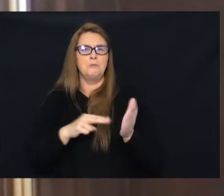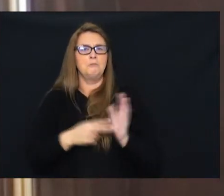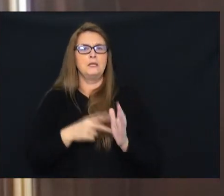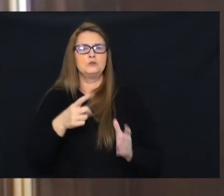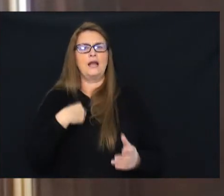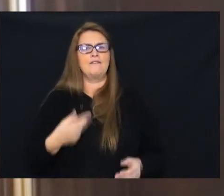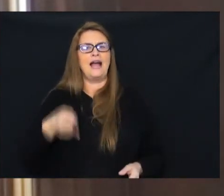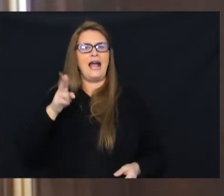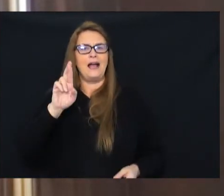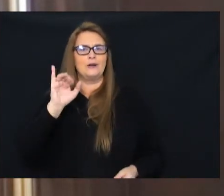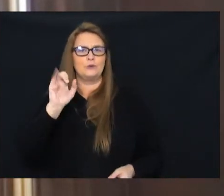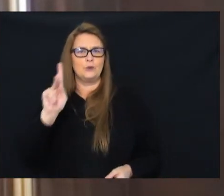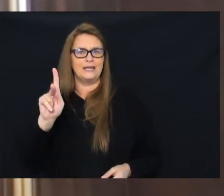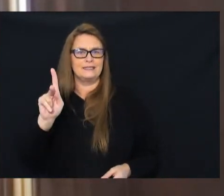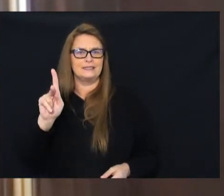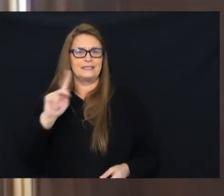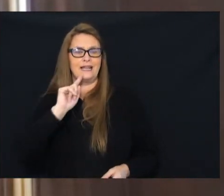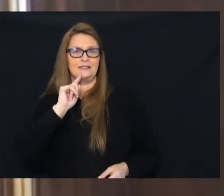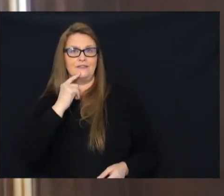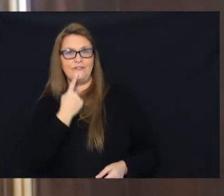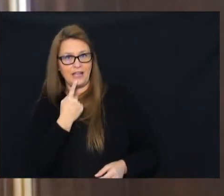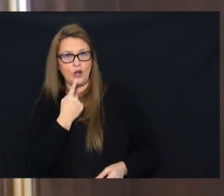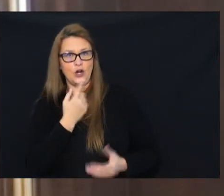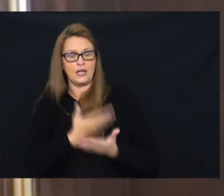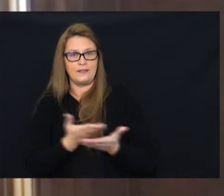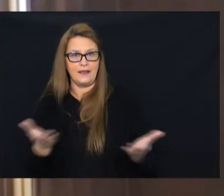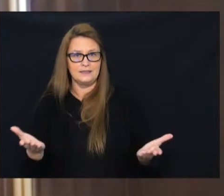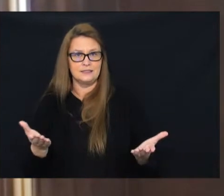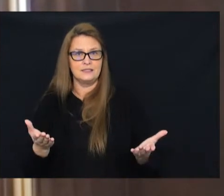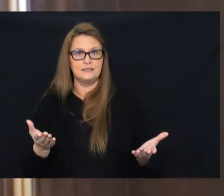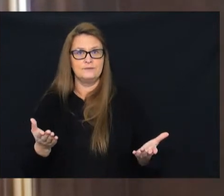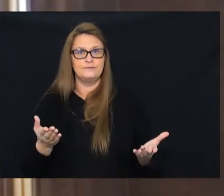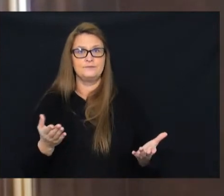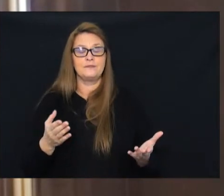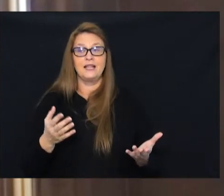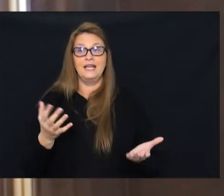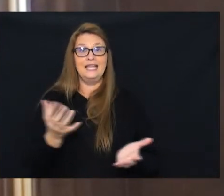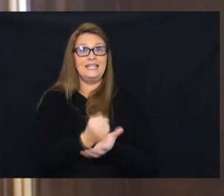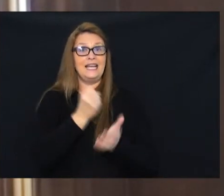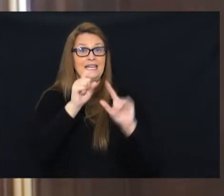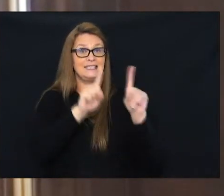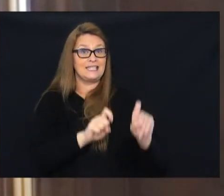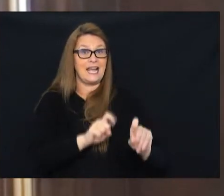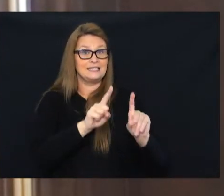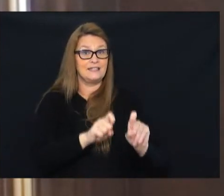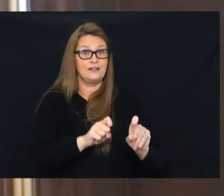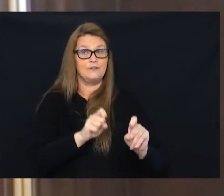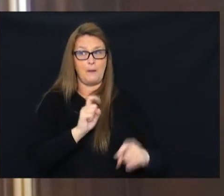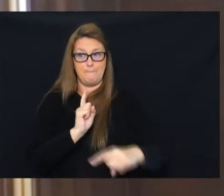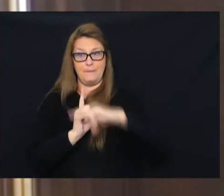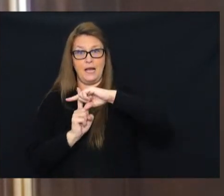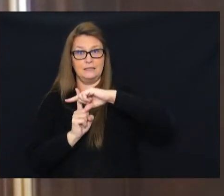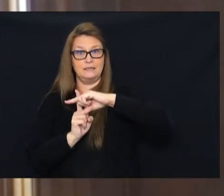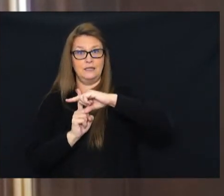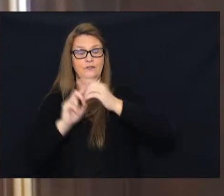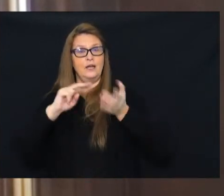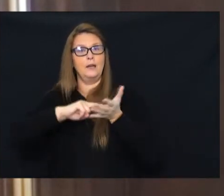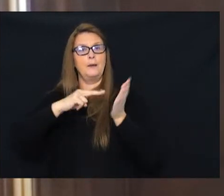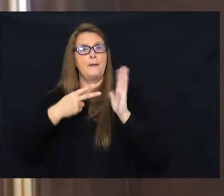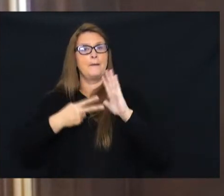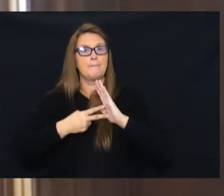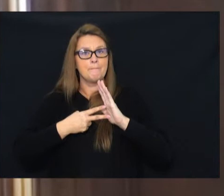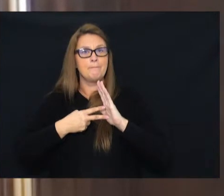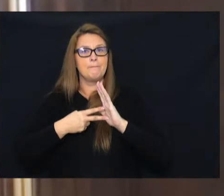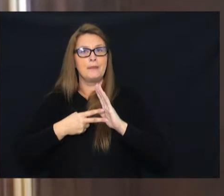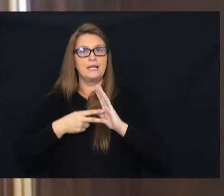higher risk of more severe consequences, then getting tested, and if you test positive, immediately connecting with